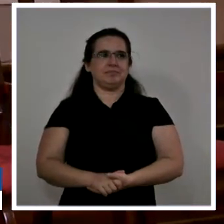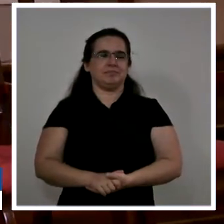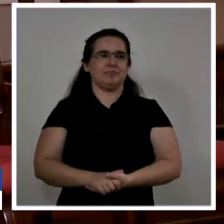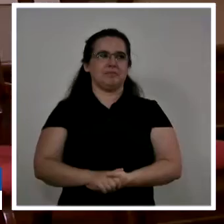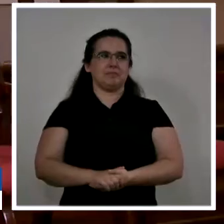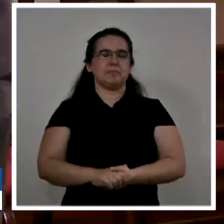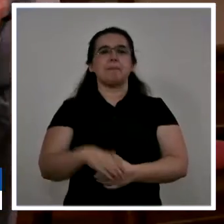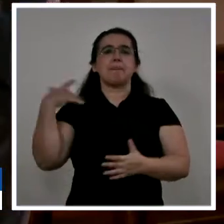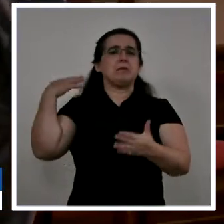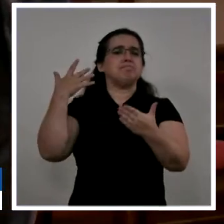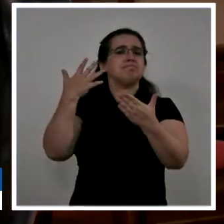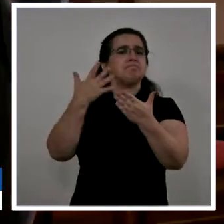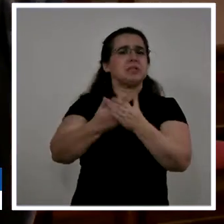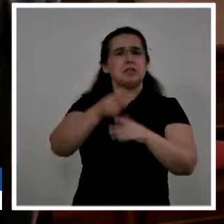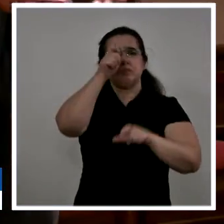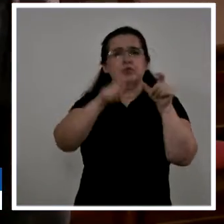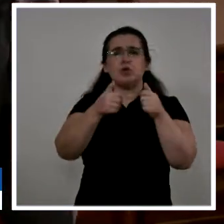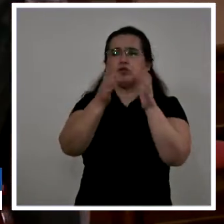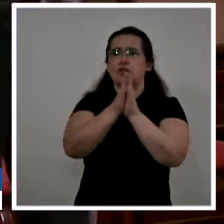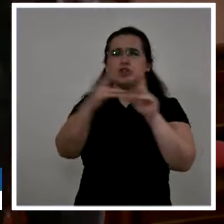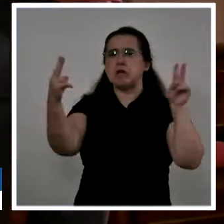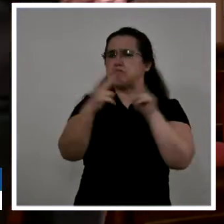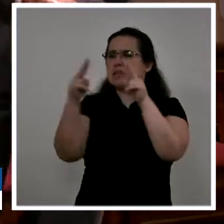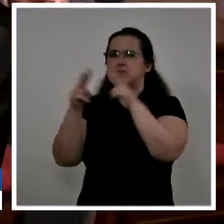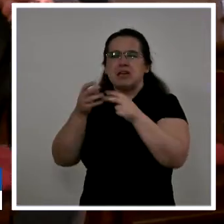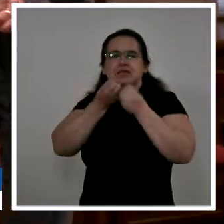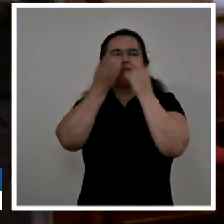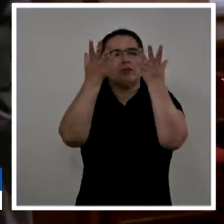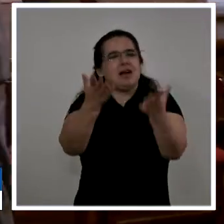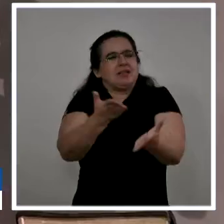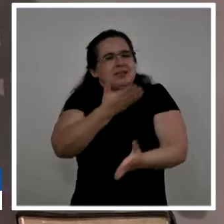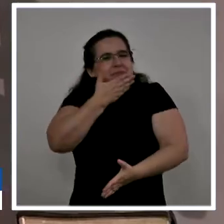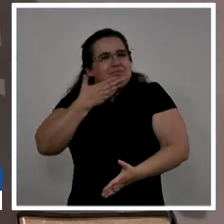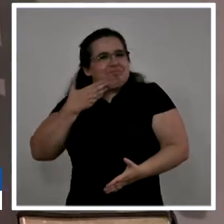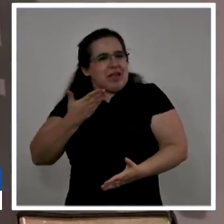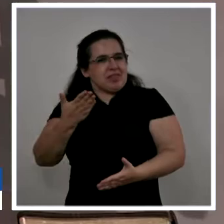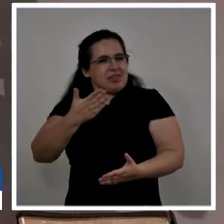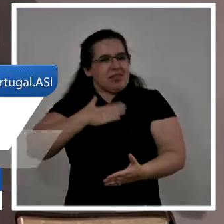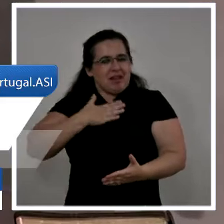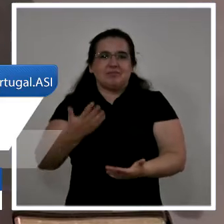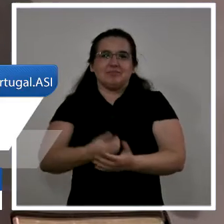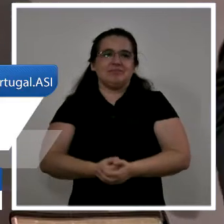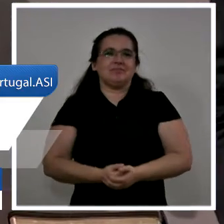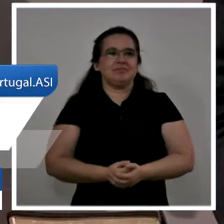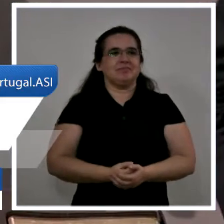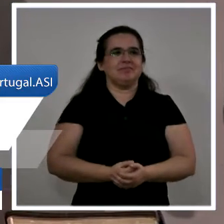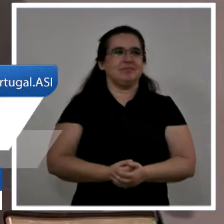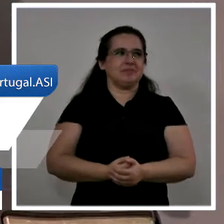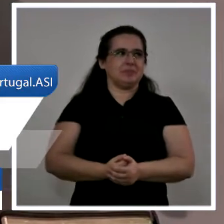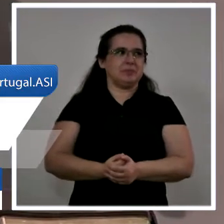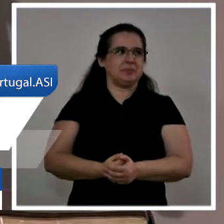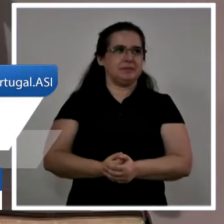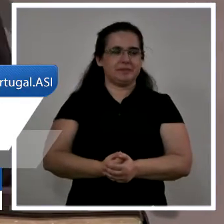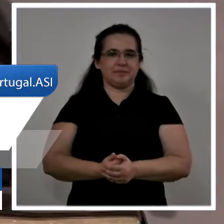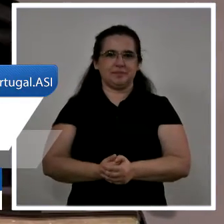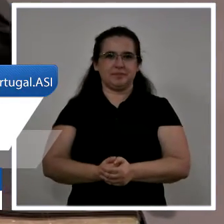and kind. E até agora todas as pessoas que nós encontramos foram extremamente simpáticas e agradáveis. And the only concern I have for Portugal or Portuguese people